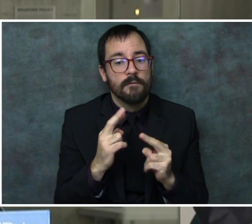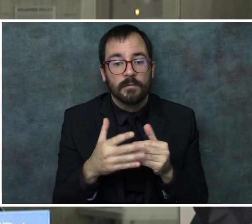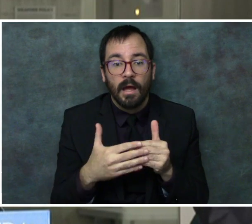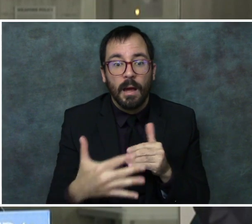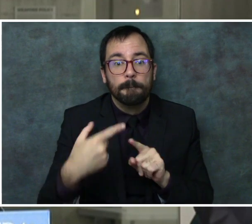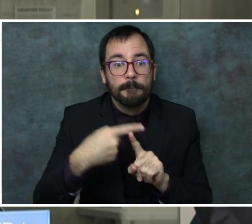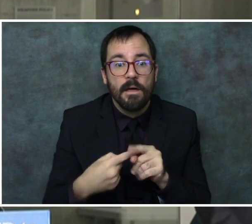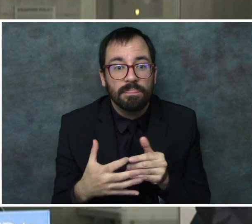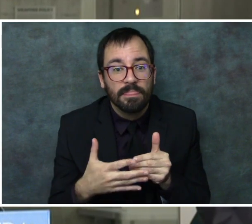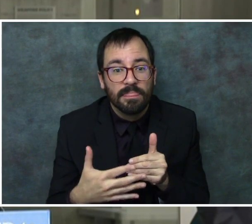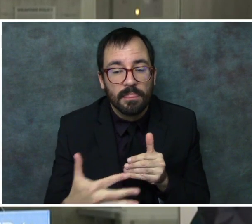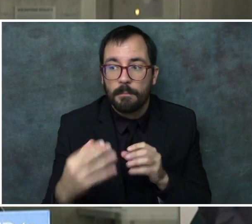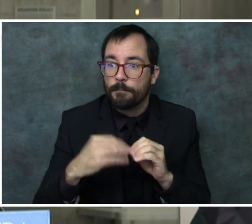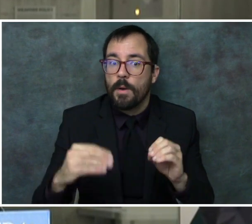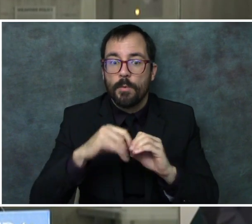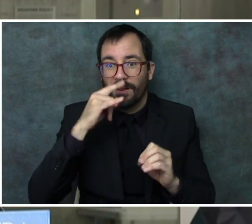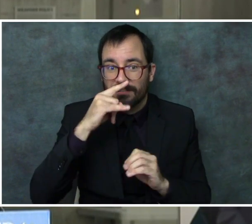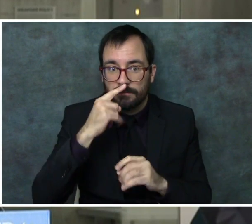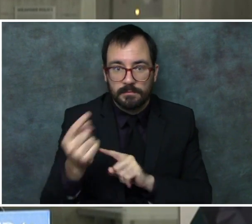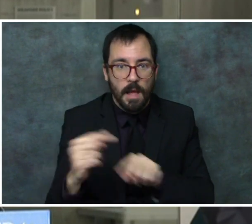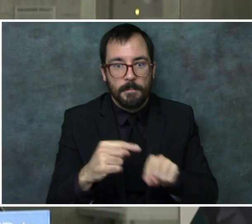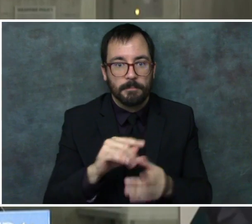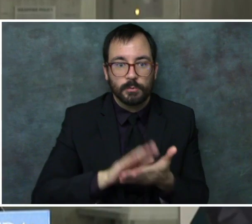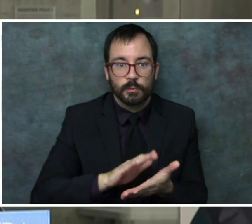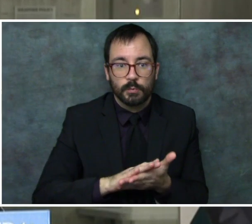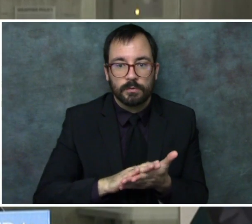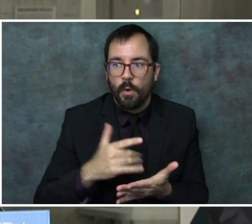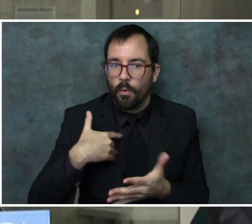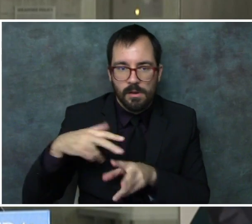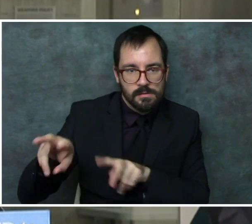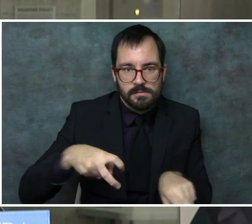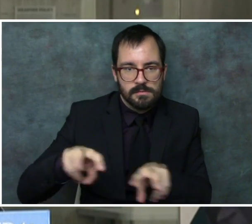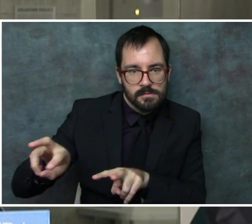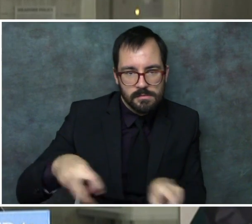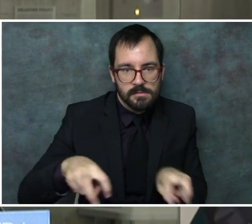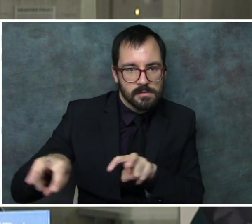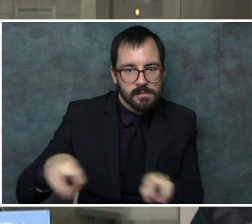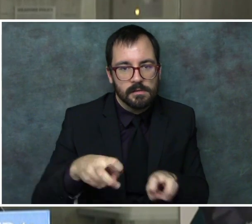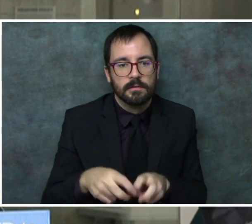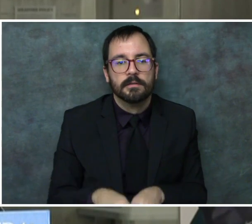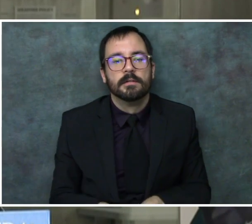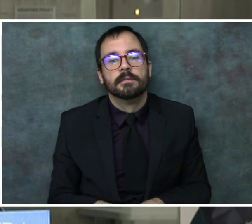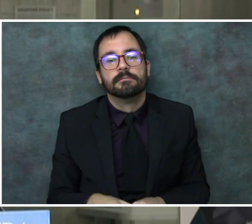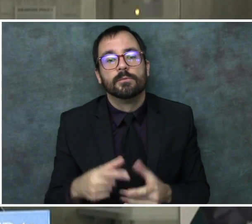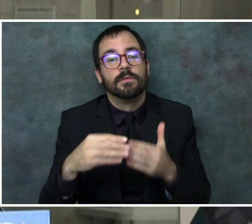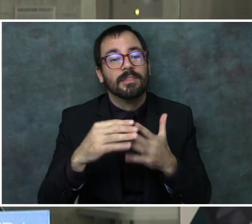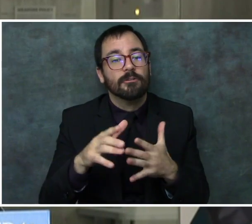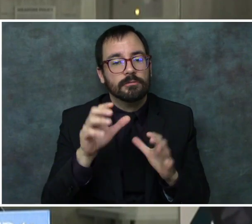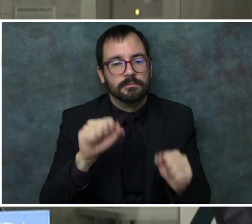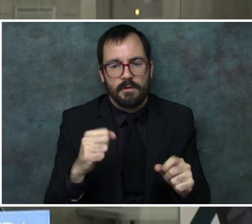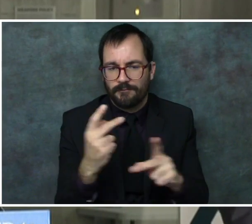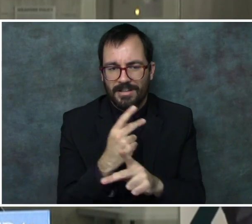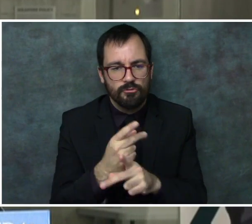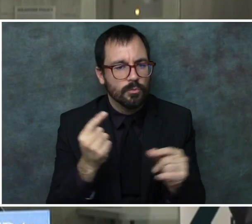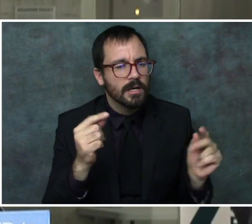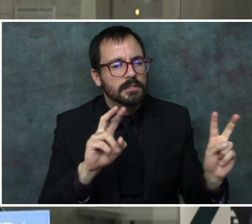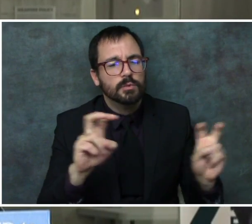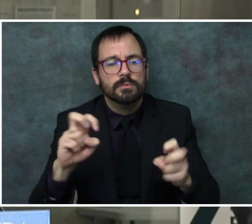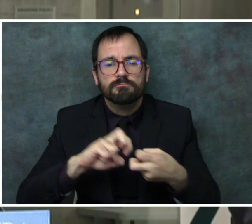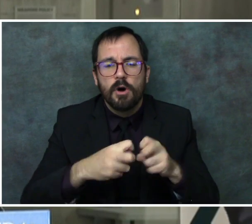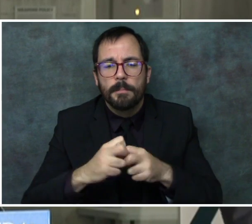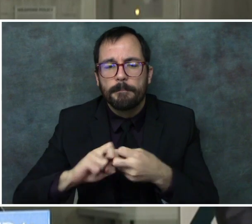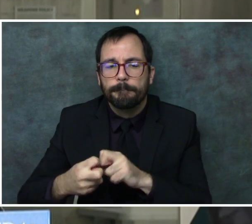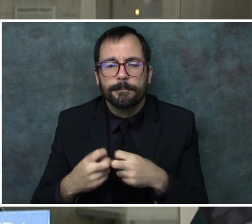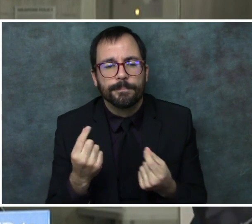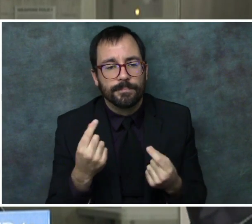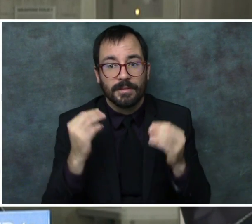in so that leaders can find where the issues are, teachers can see where the shortfalls are, and how we can